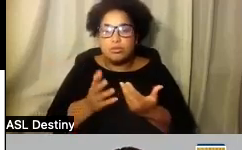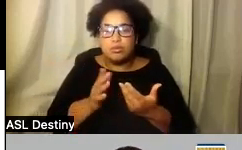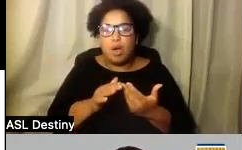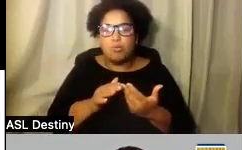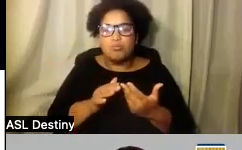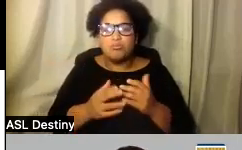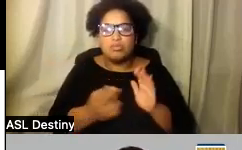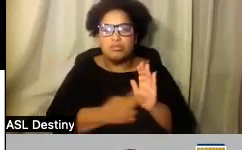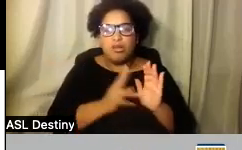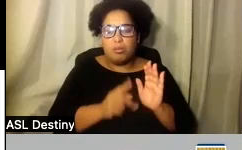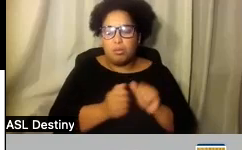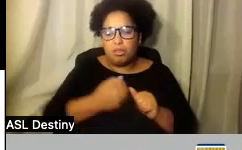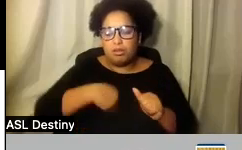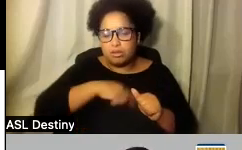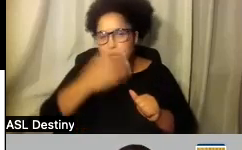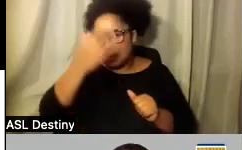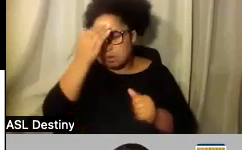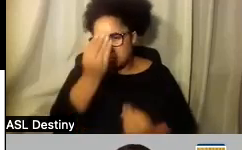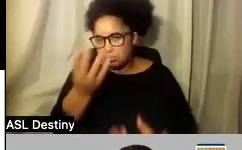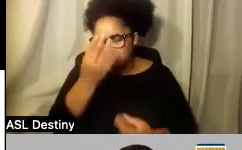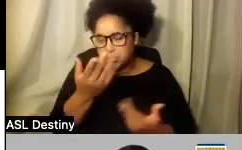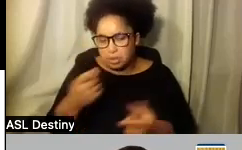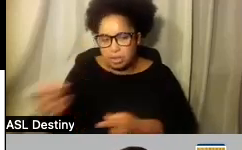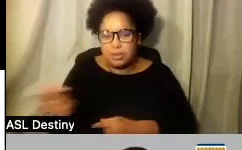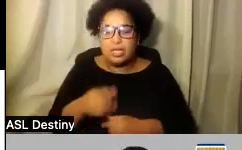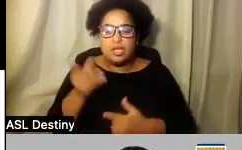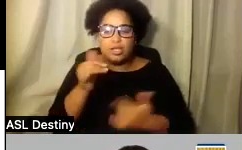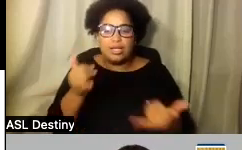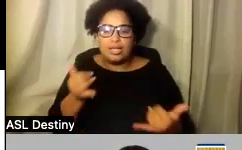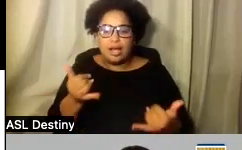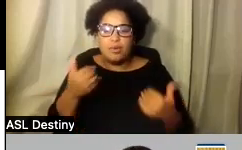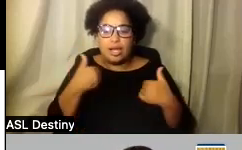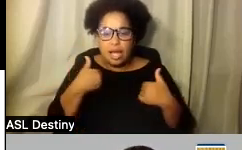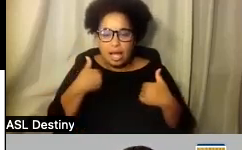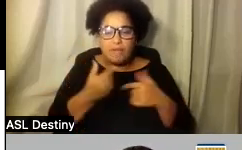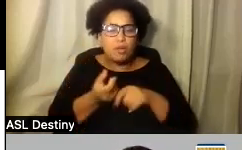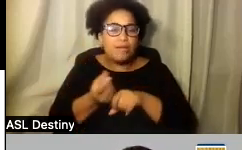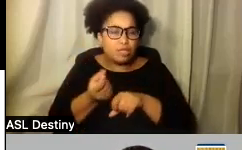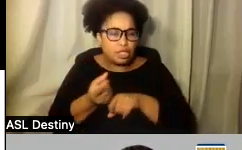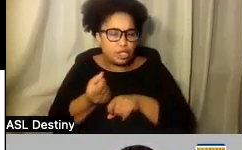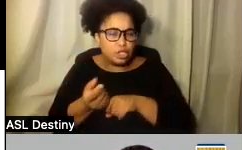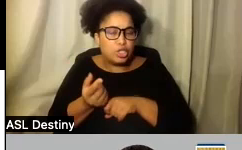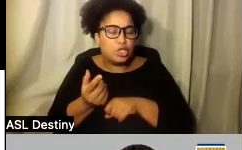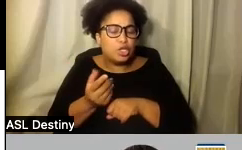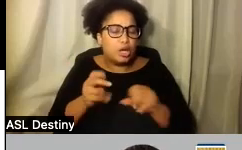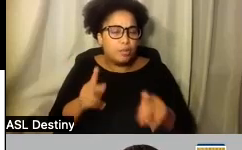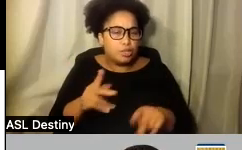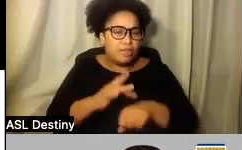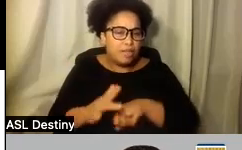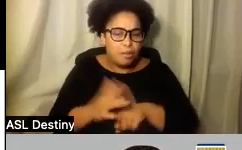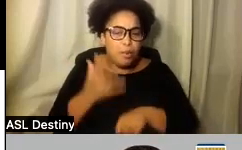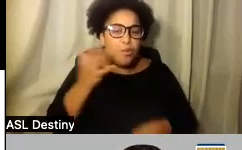like these days we have an opportunity open almost every year. And that's because of